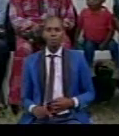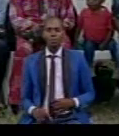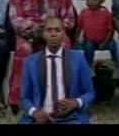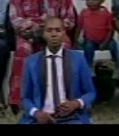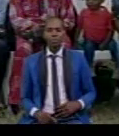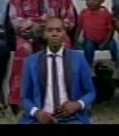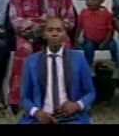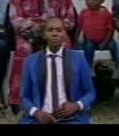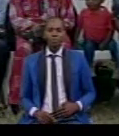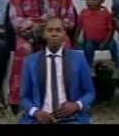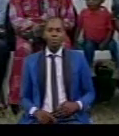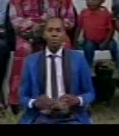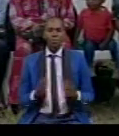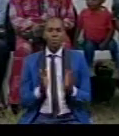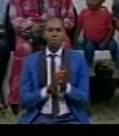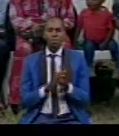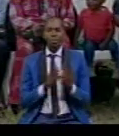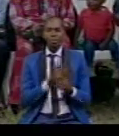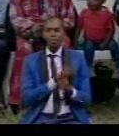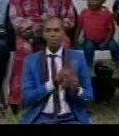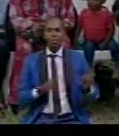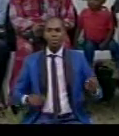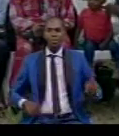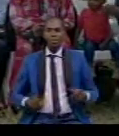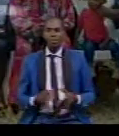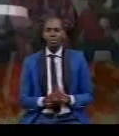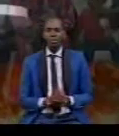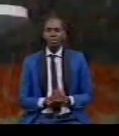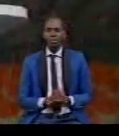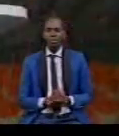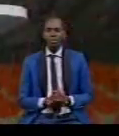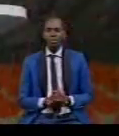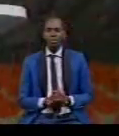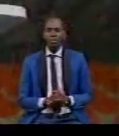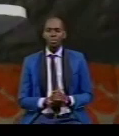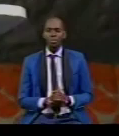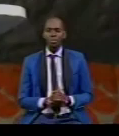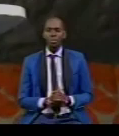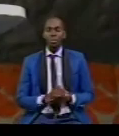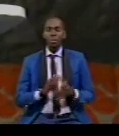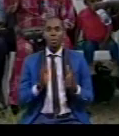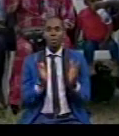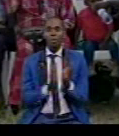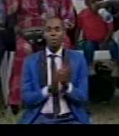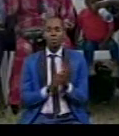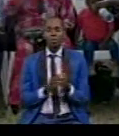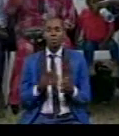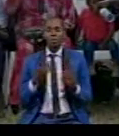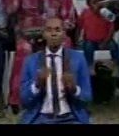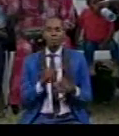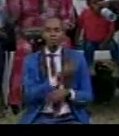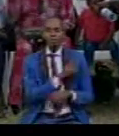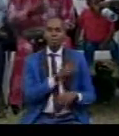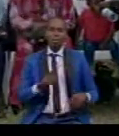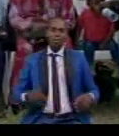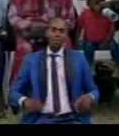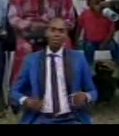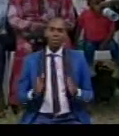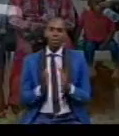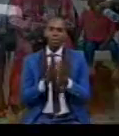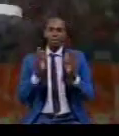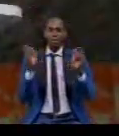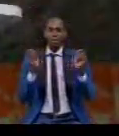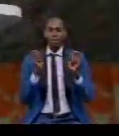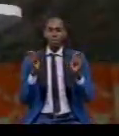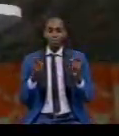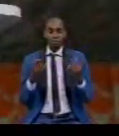I have confessed unto the Lord. And I come to you to confess to you and